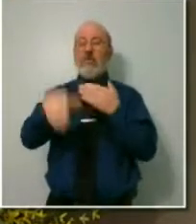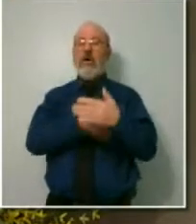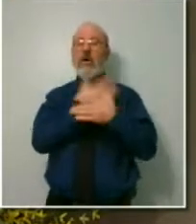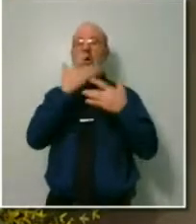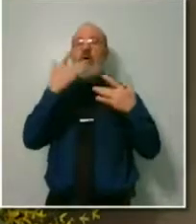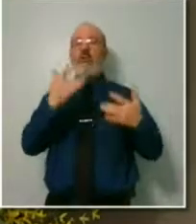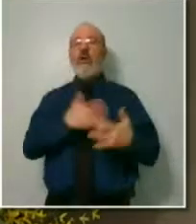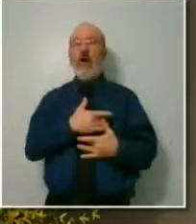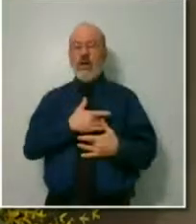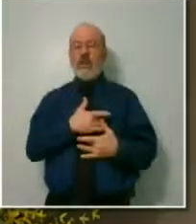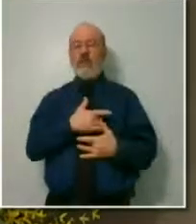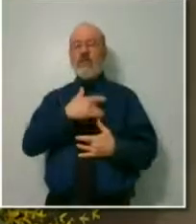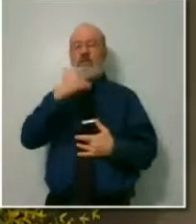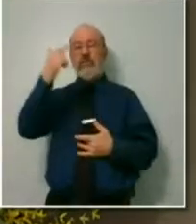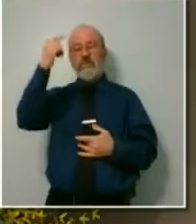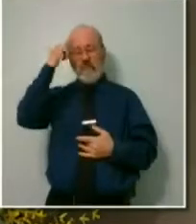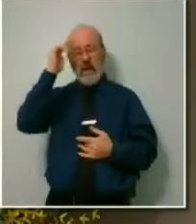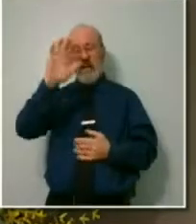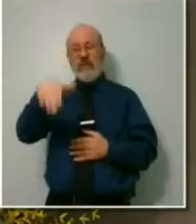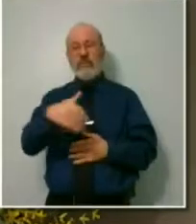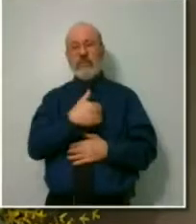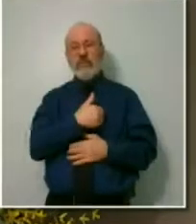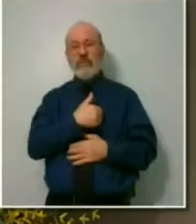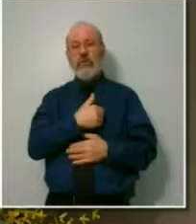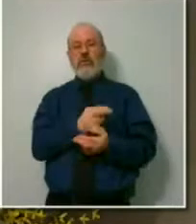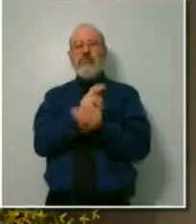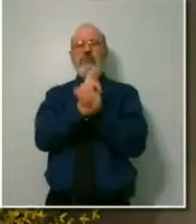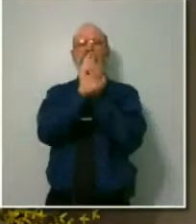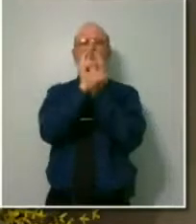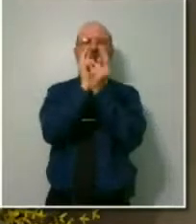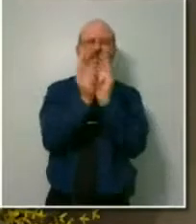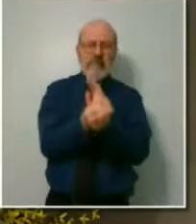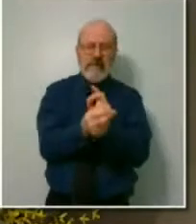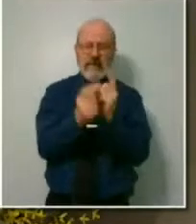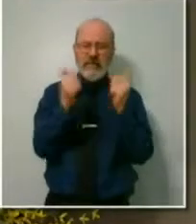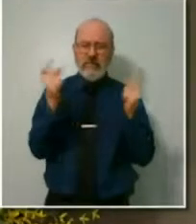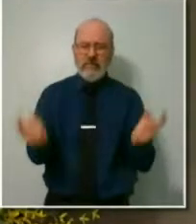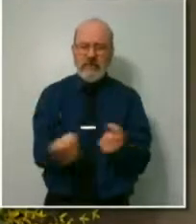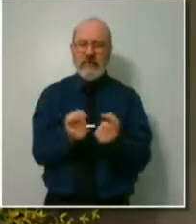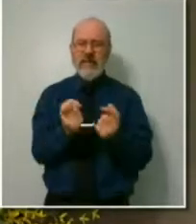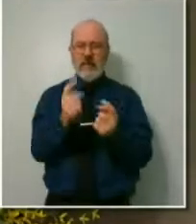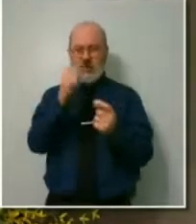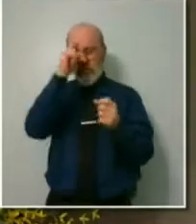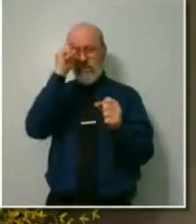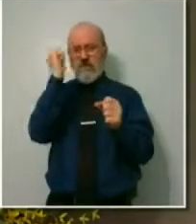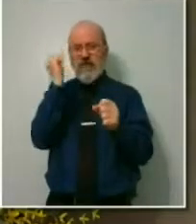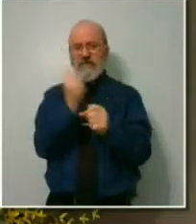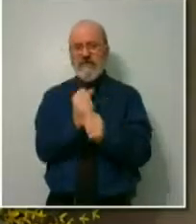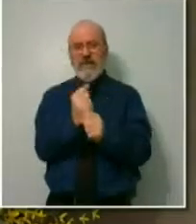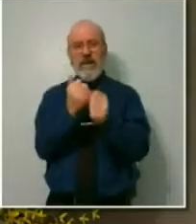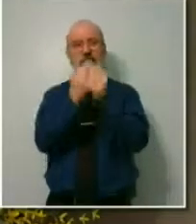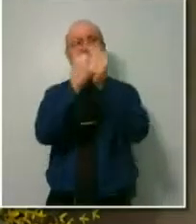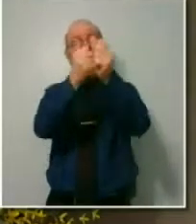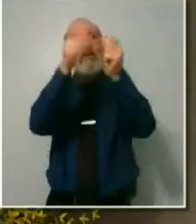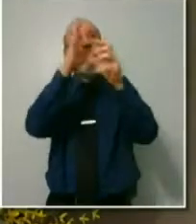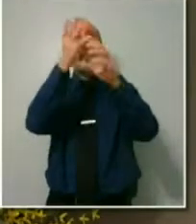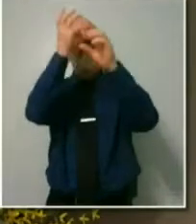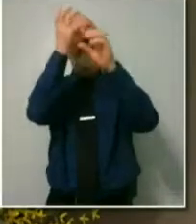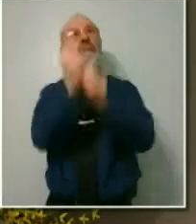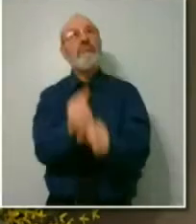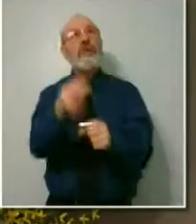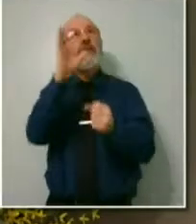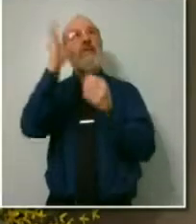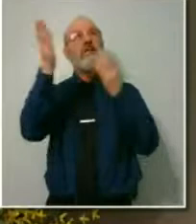and soul, who repented of their sin, who by faith followed God, trusted God, and served